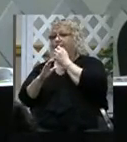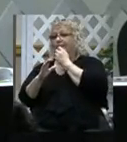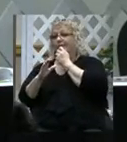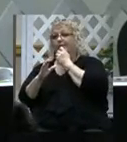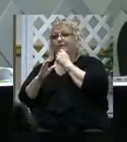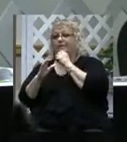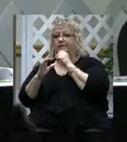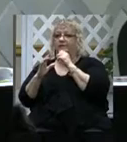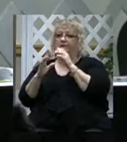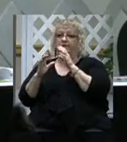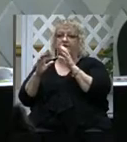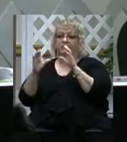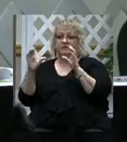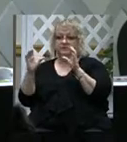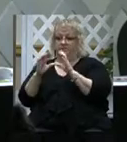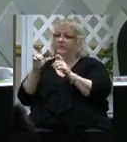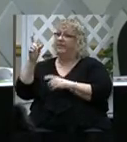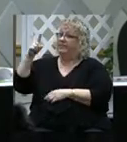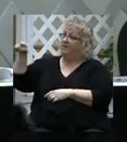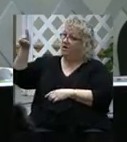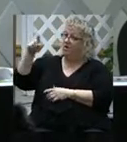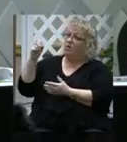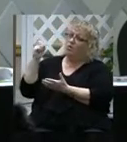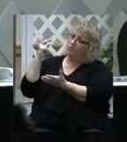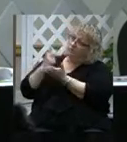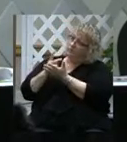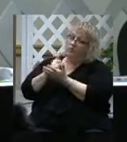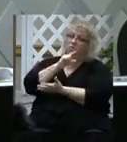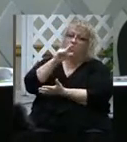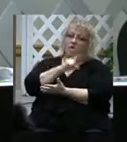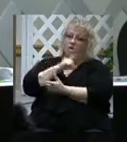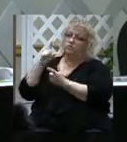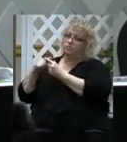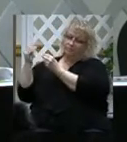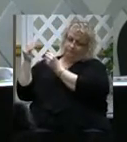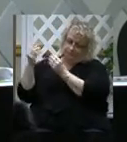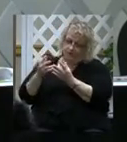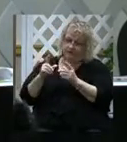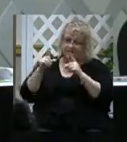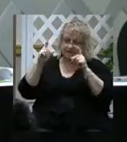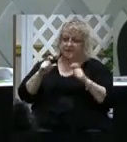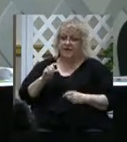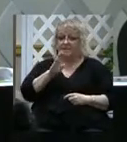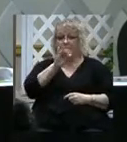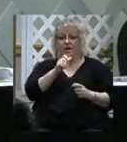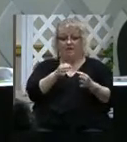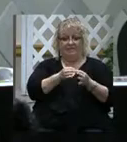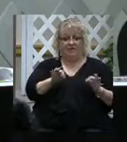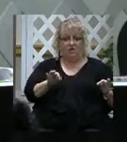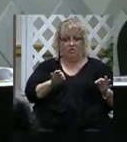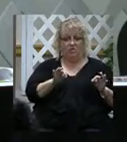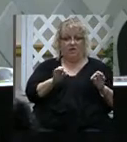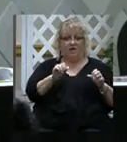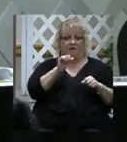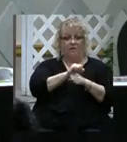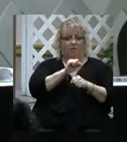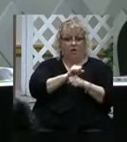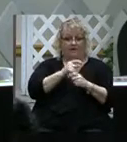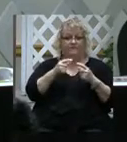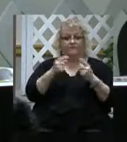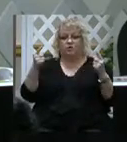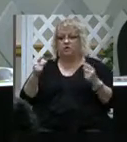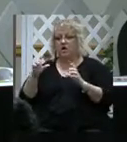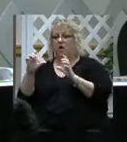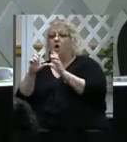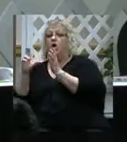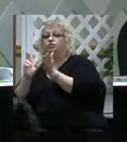some kind of evidence that those people are qualified to act as bilingual employees or contracted interpreters,